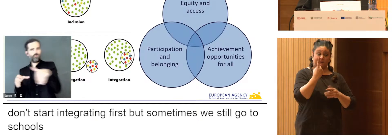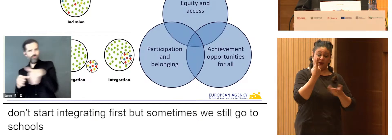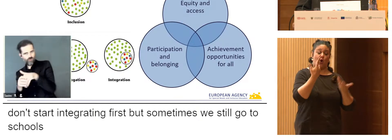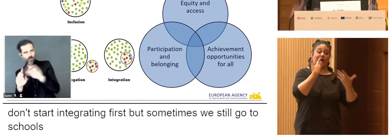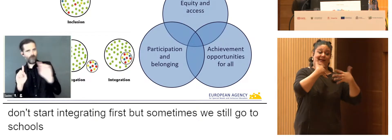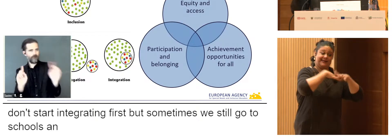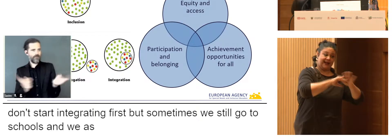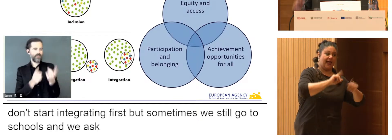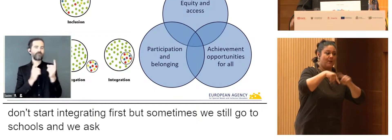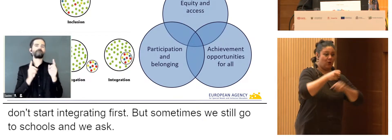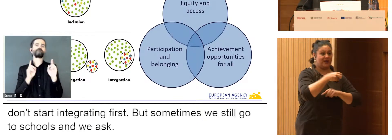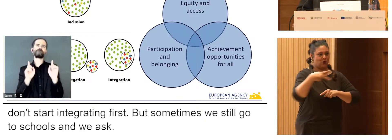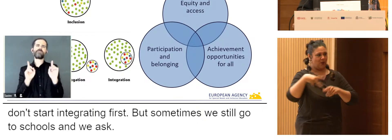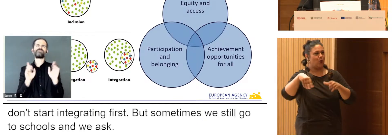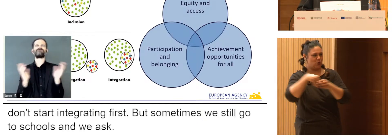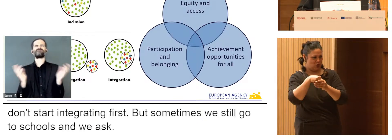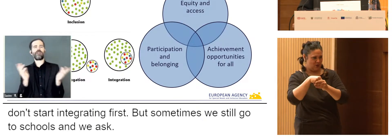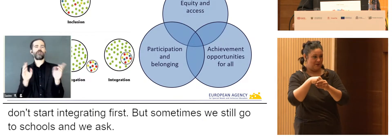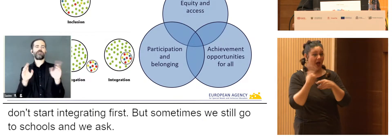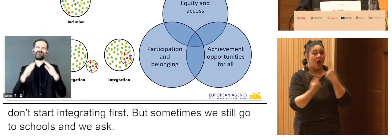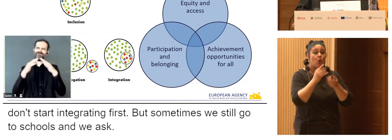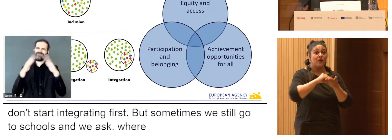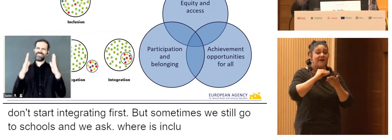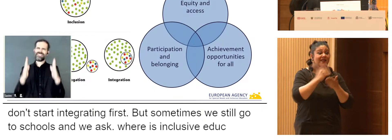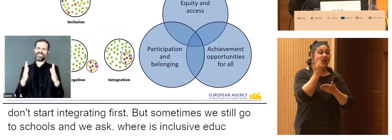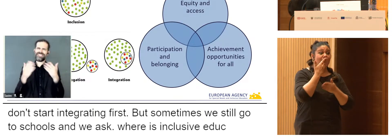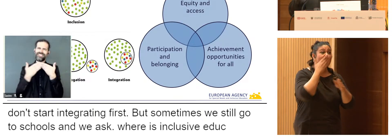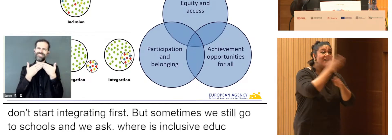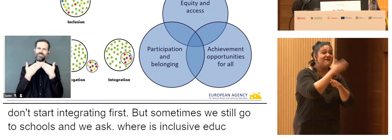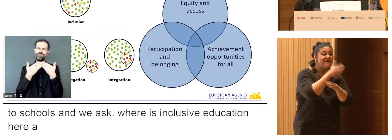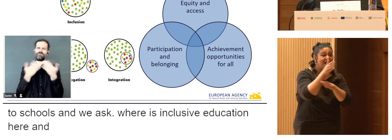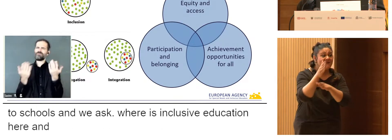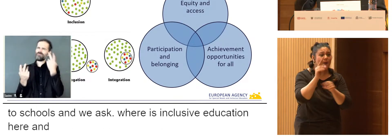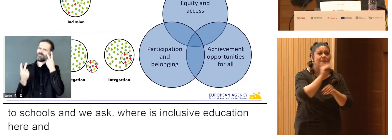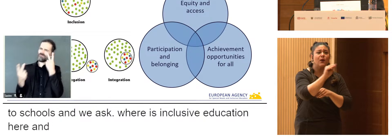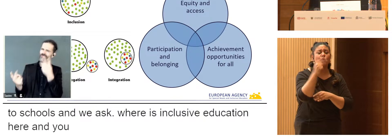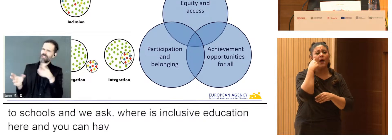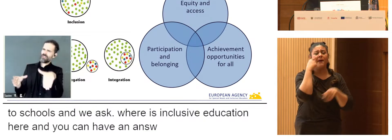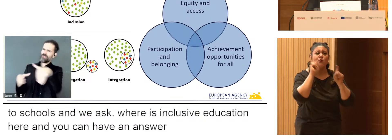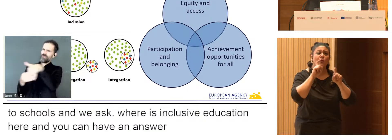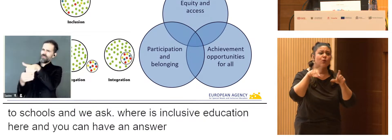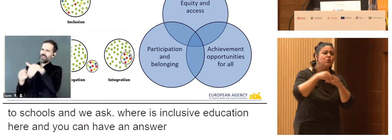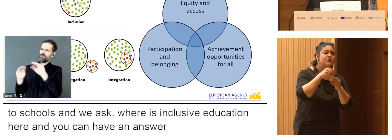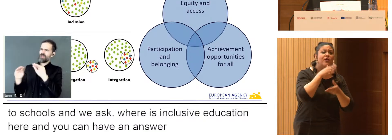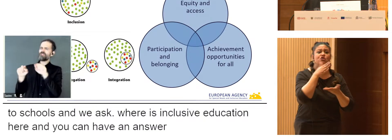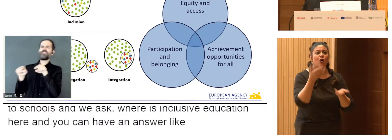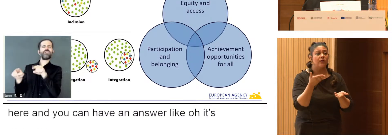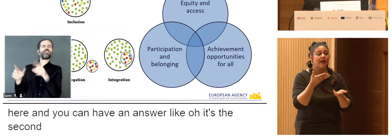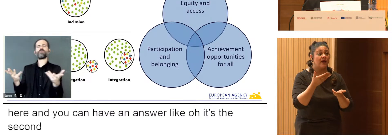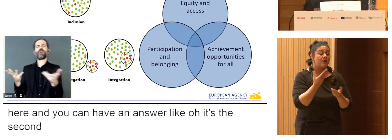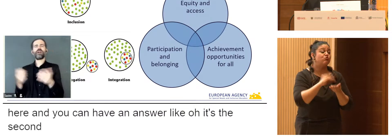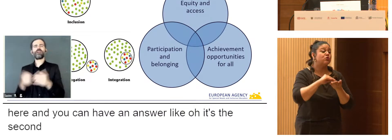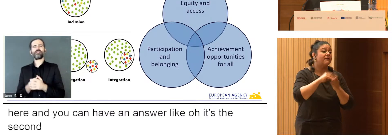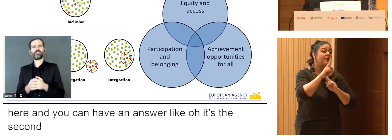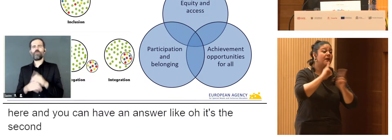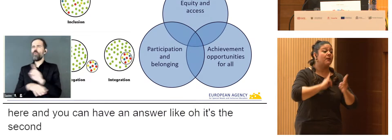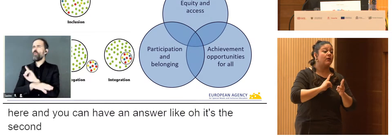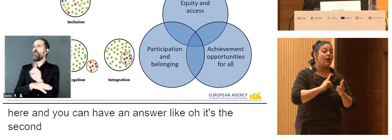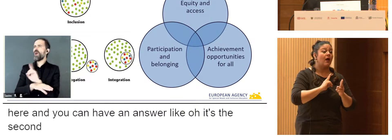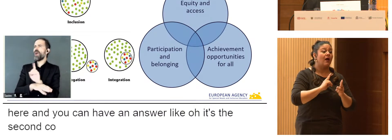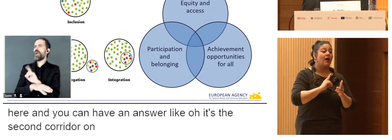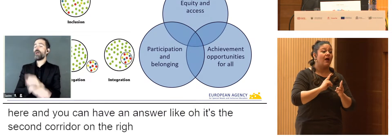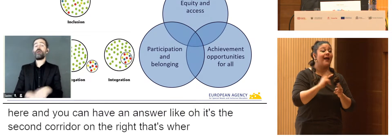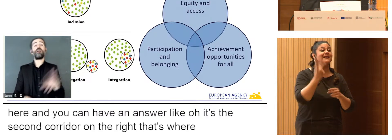ask, where is inclusive education here? And you can have an answer like, it's the second corridor on the right. That's where